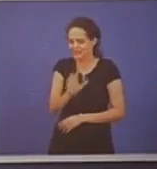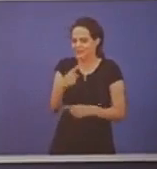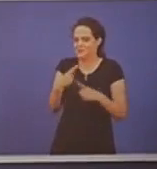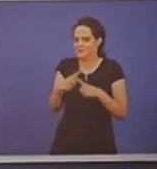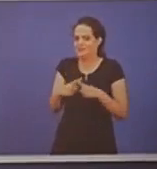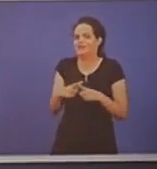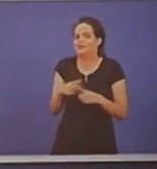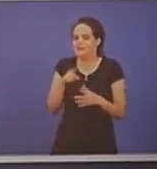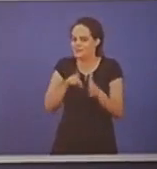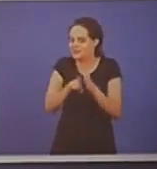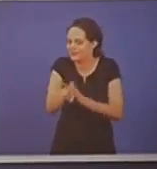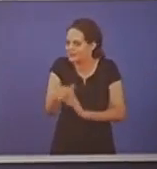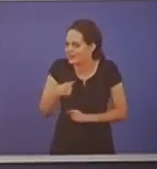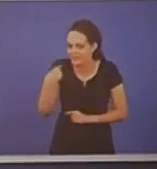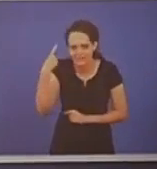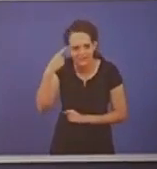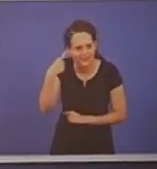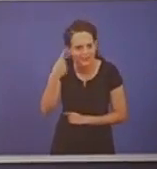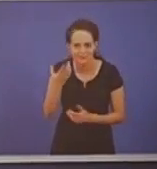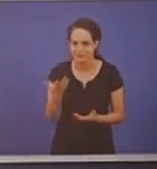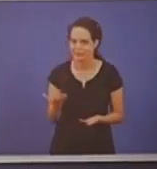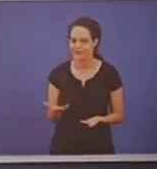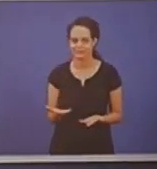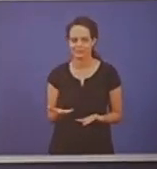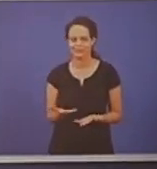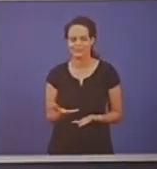Some people are afraid to answer.